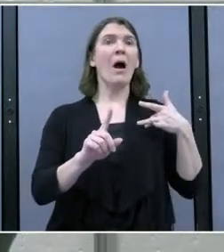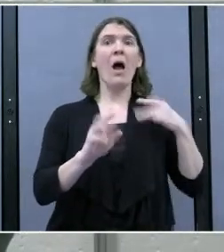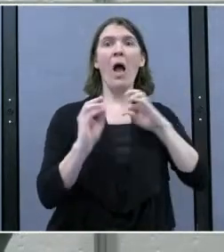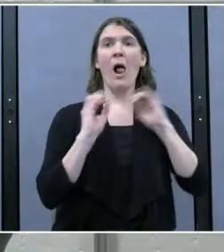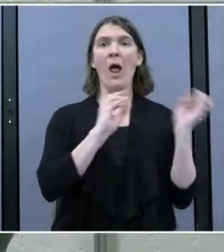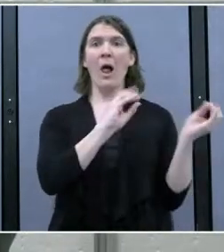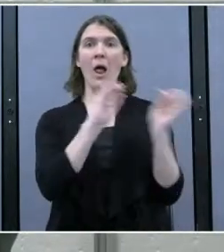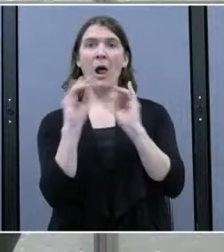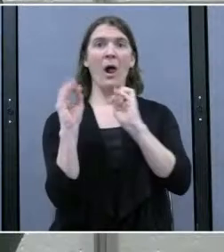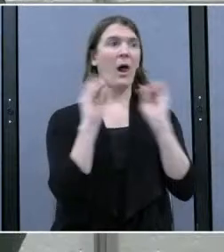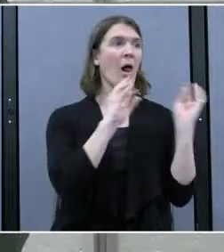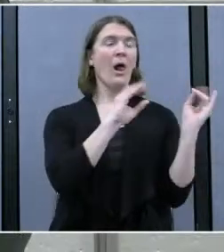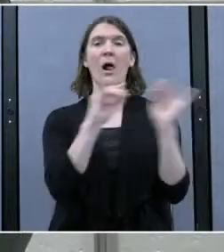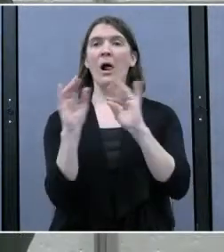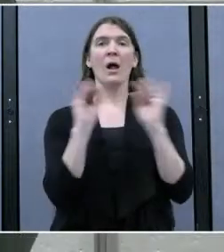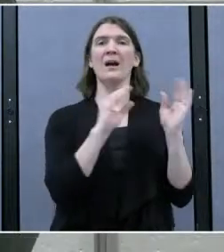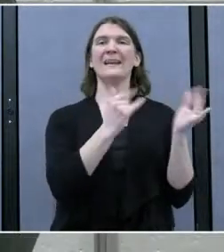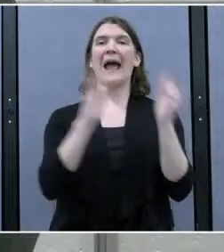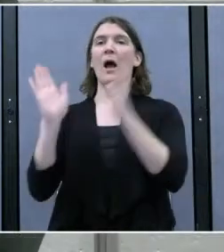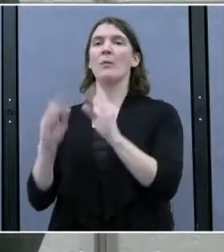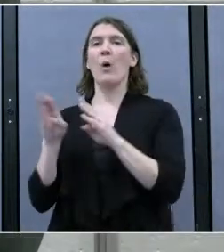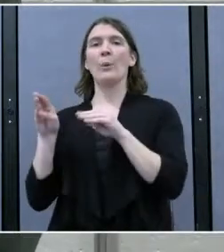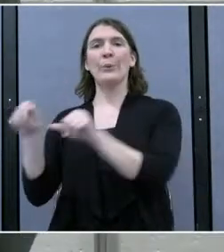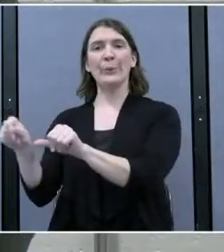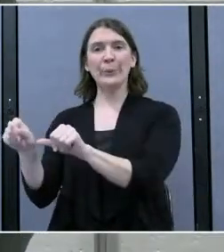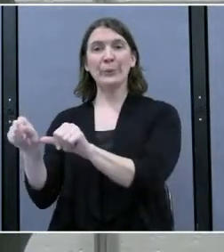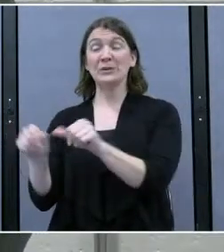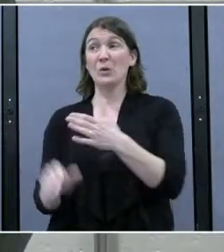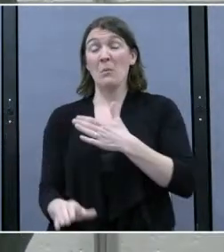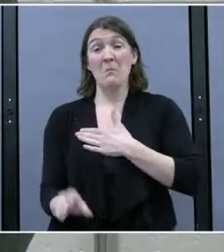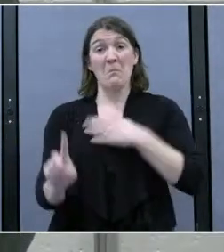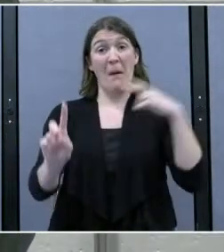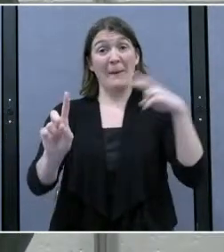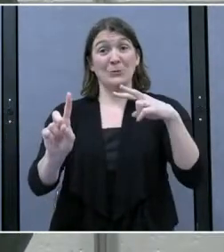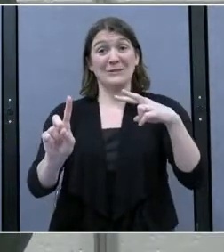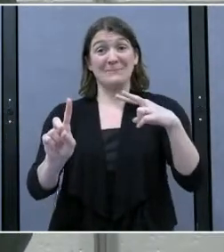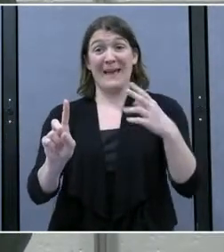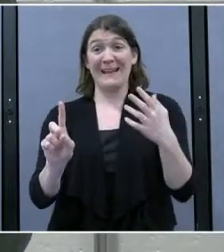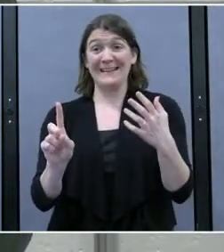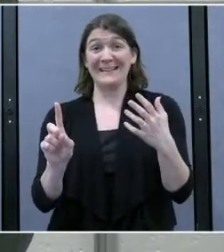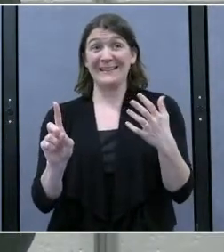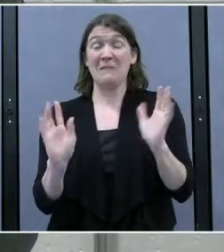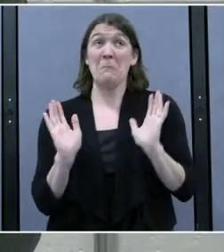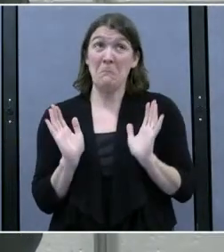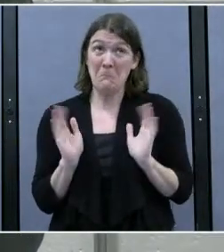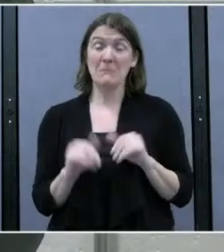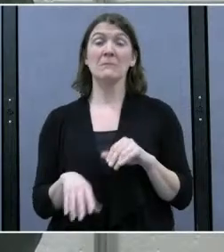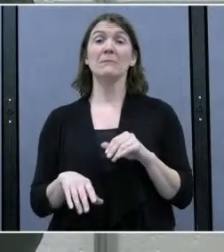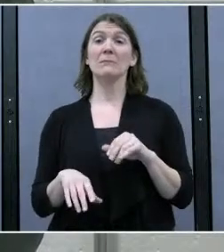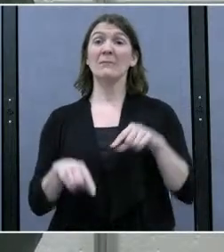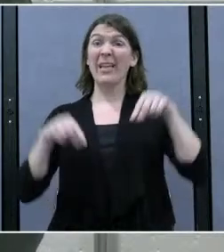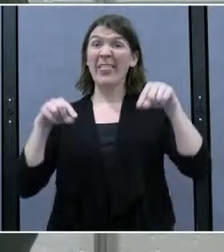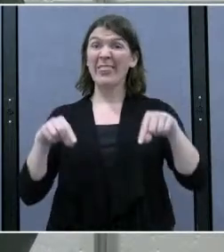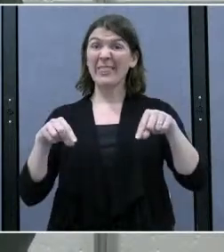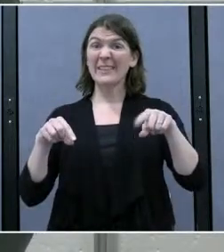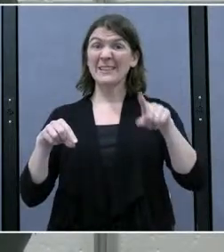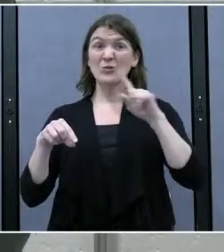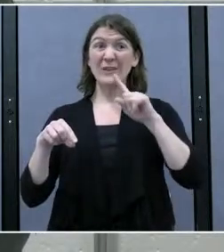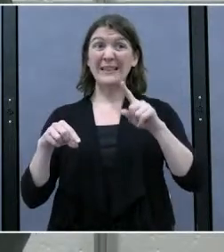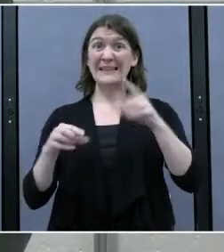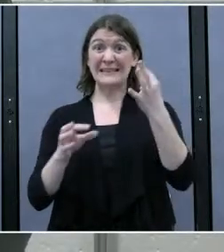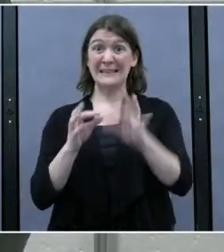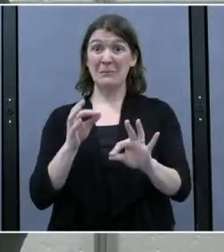next year's total amount would be. So my view preliminarily is that this is really an up or